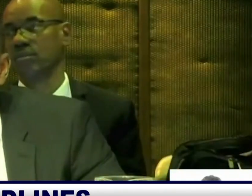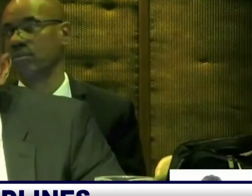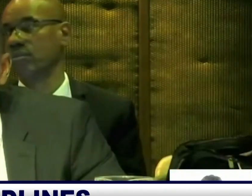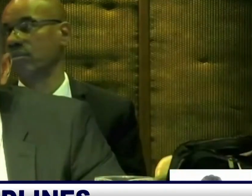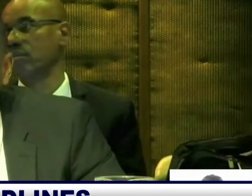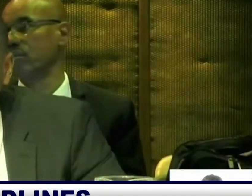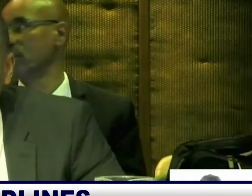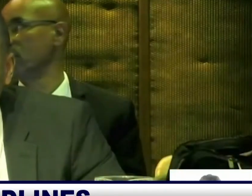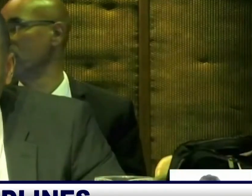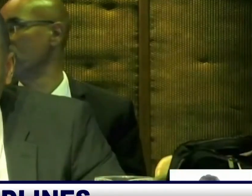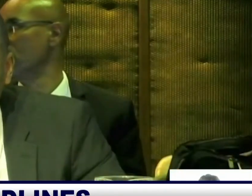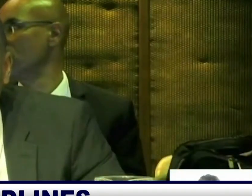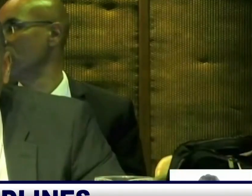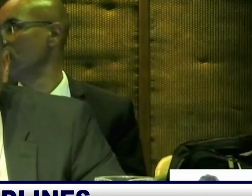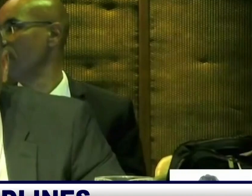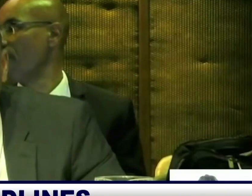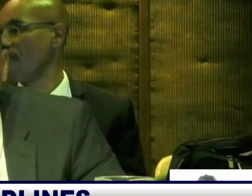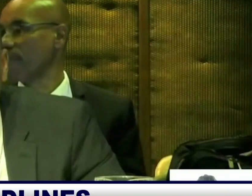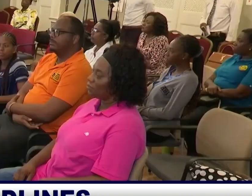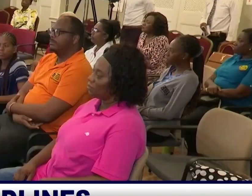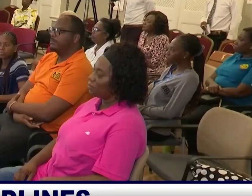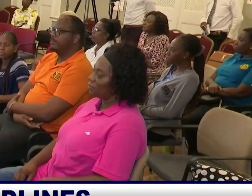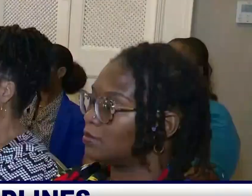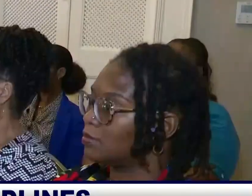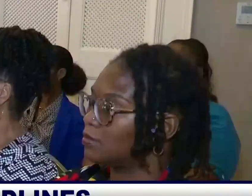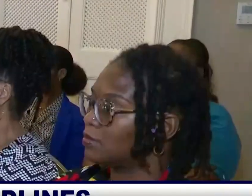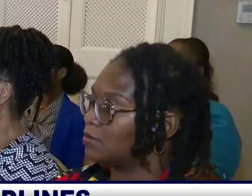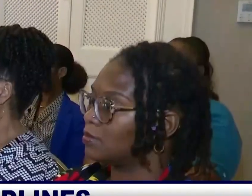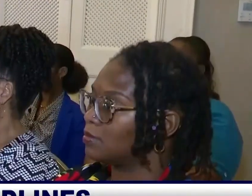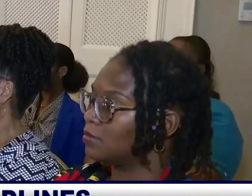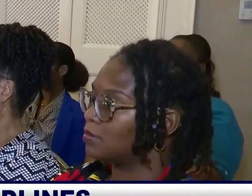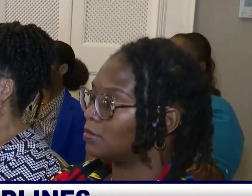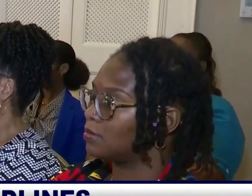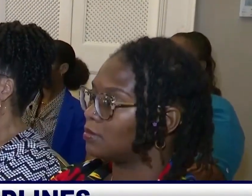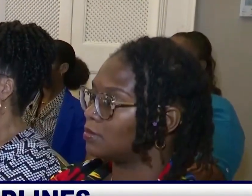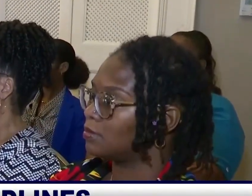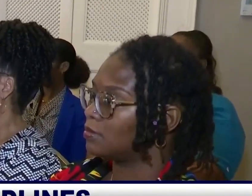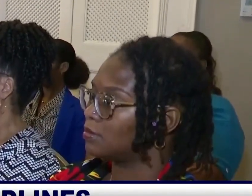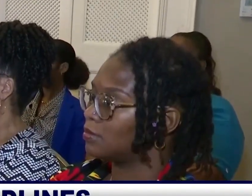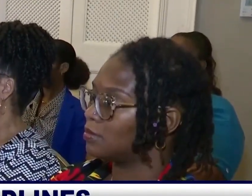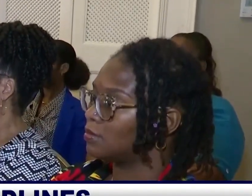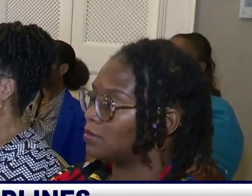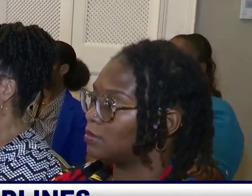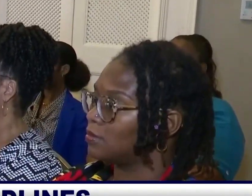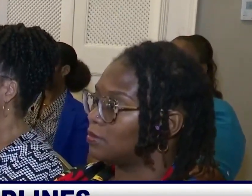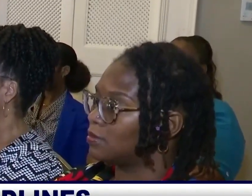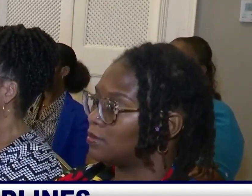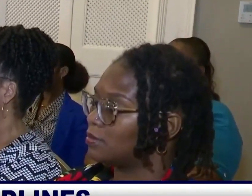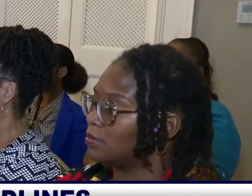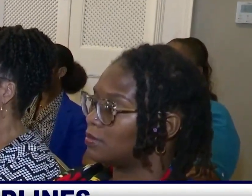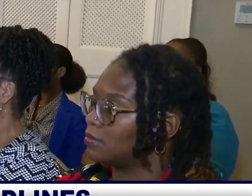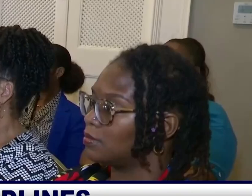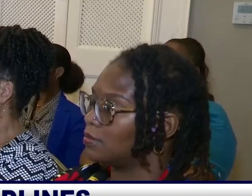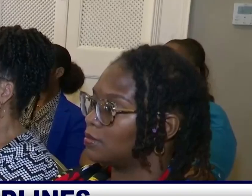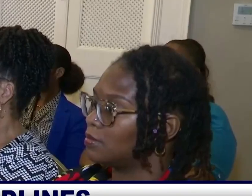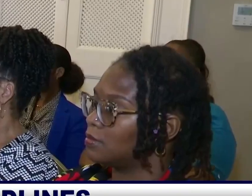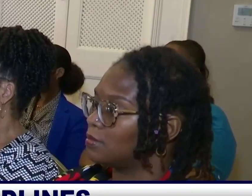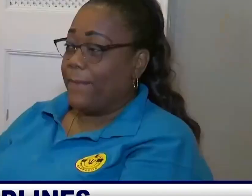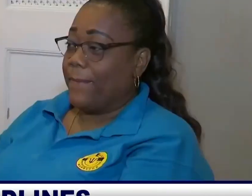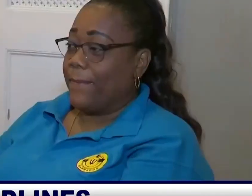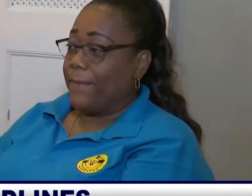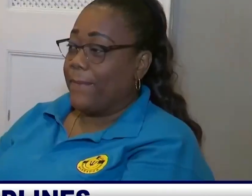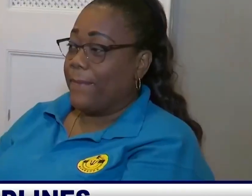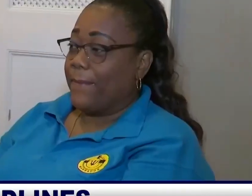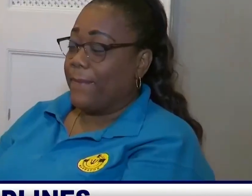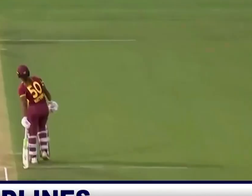People Empowerment shares the plan. Concerned that people with disabilities still not included as they should be.